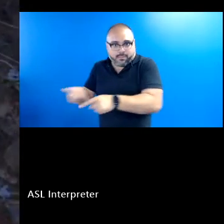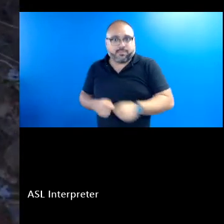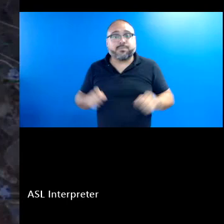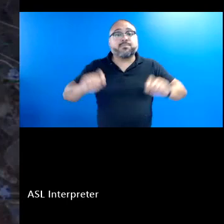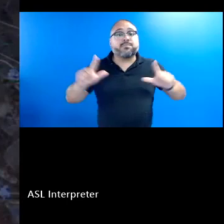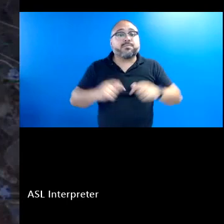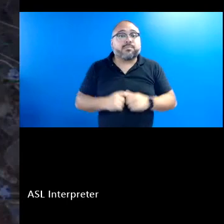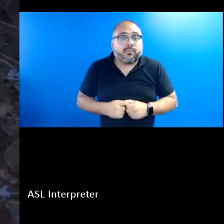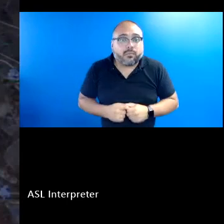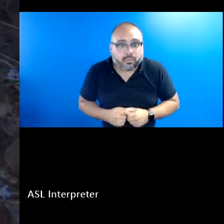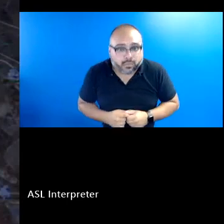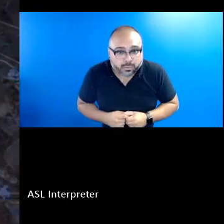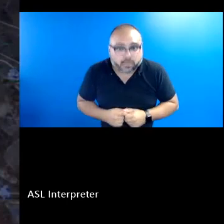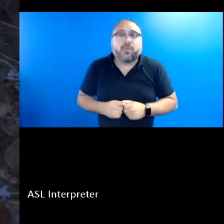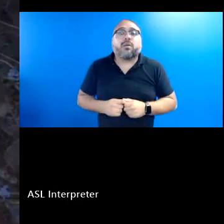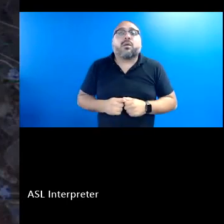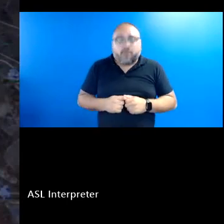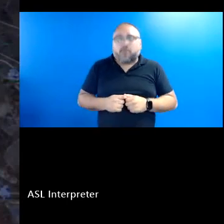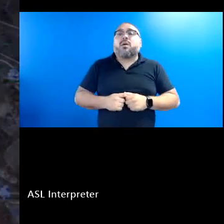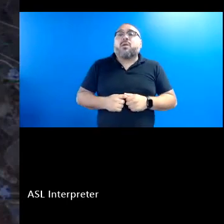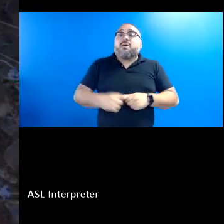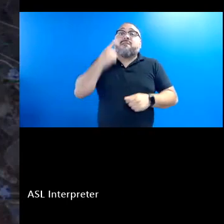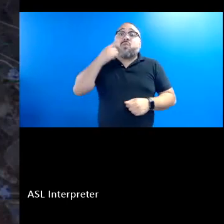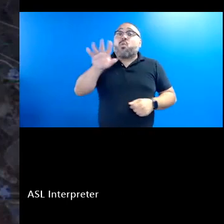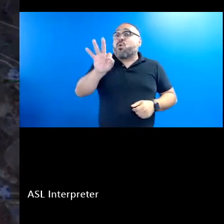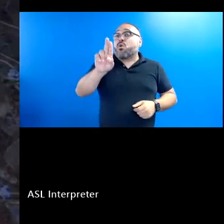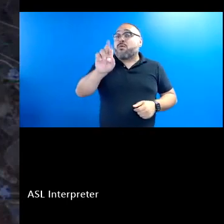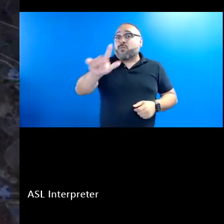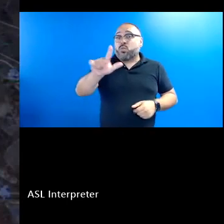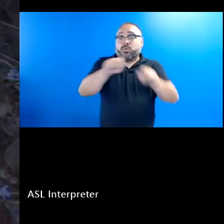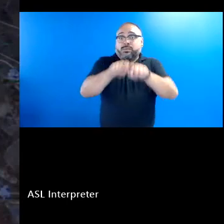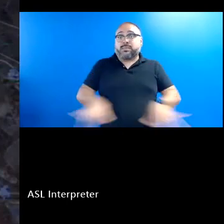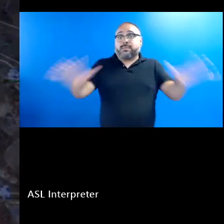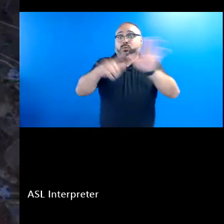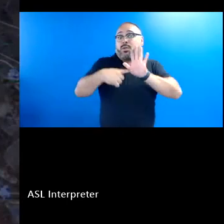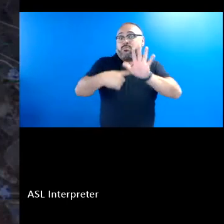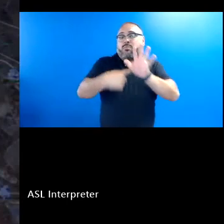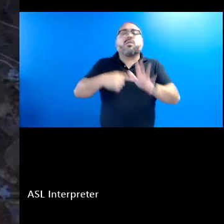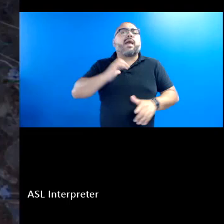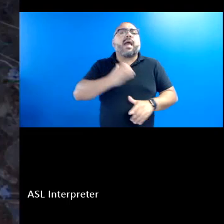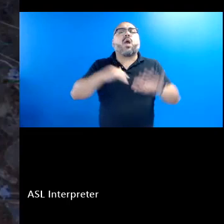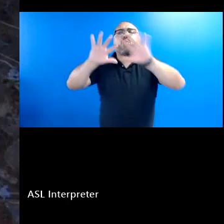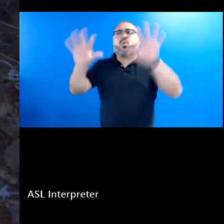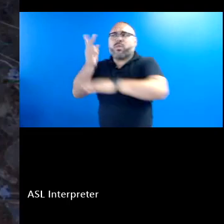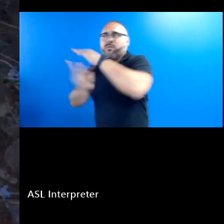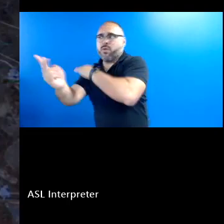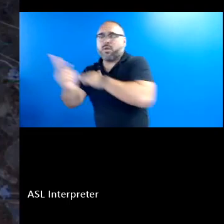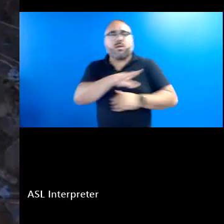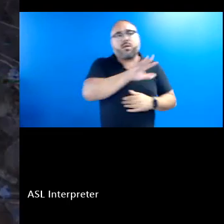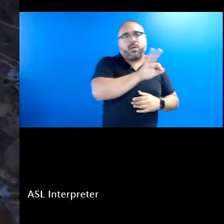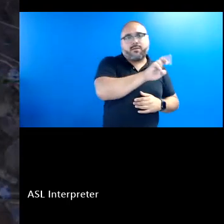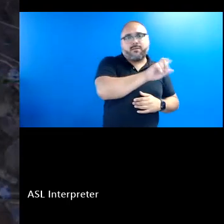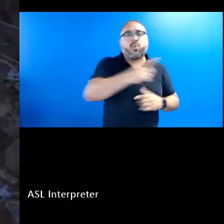Now talking about our fuel spread modeling, we take our weather forecasts and our fuels and run fire simulations